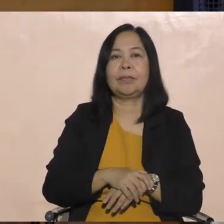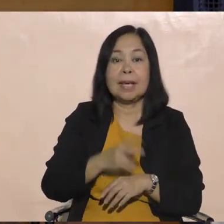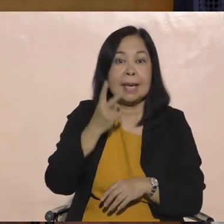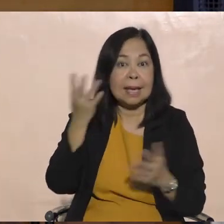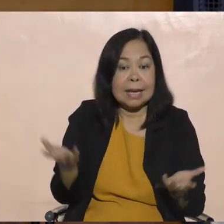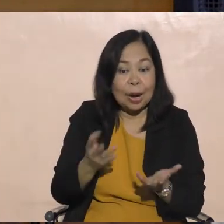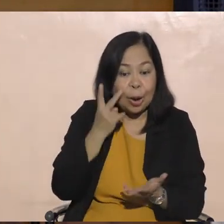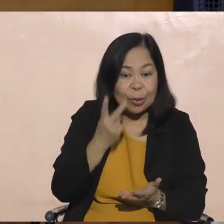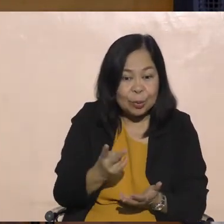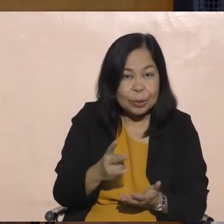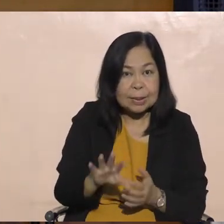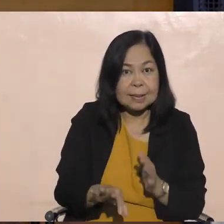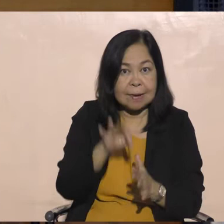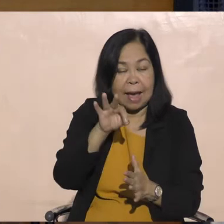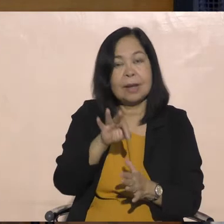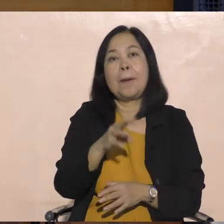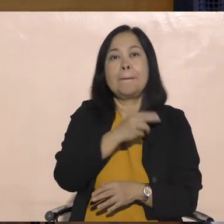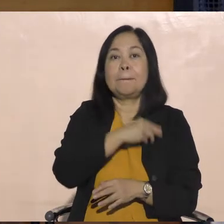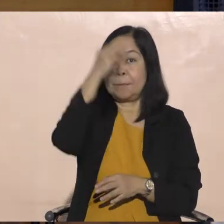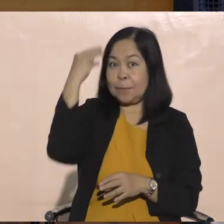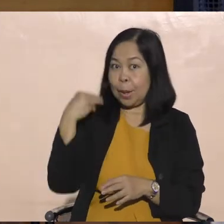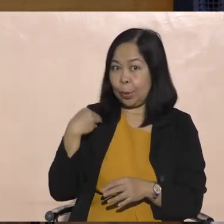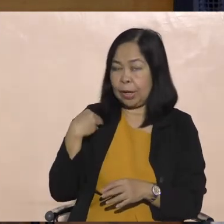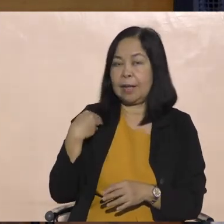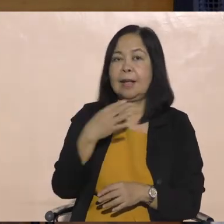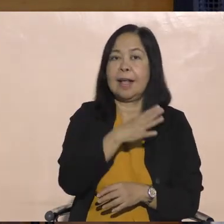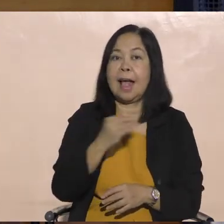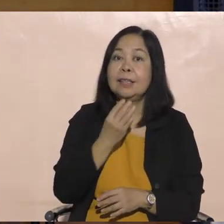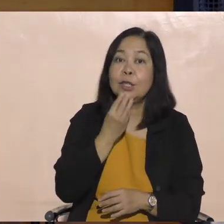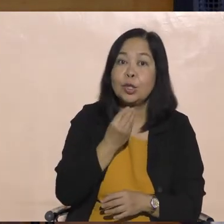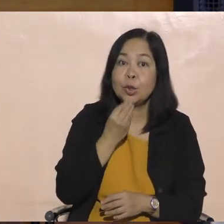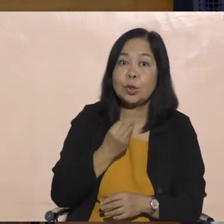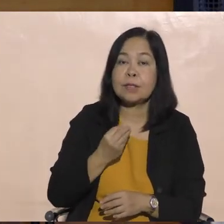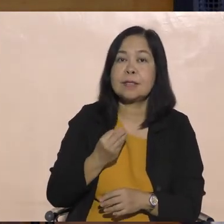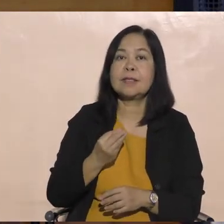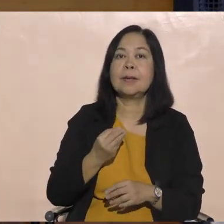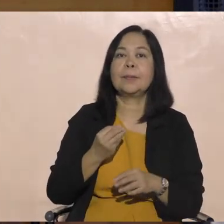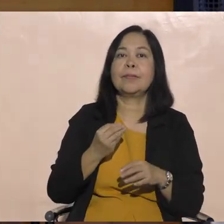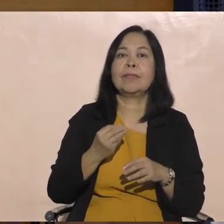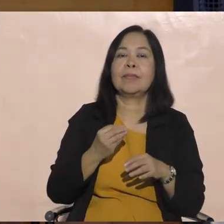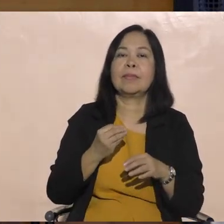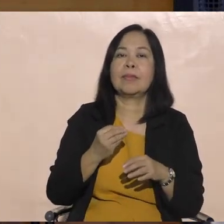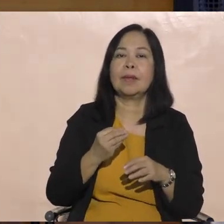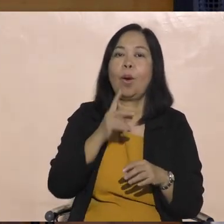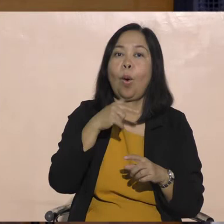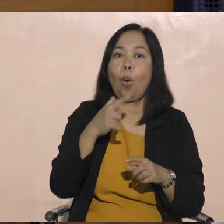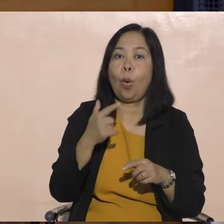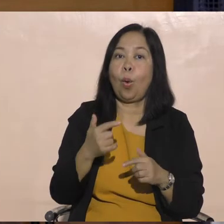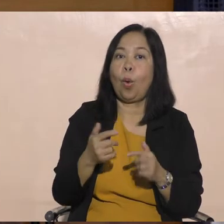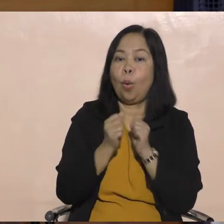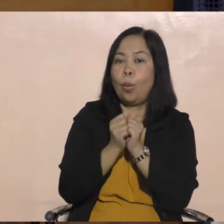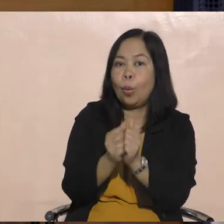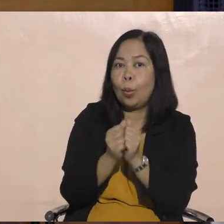the sister of Lazarus. Here we find Mary and the Jews who came along with her. And even